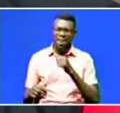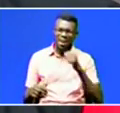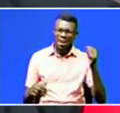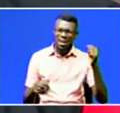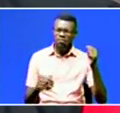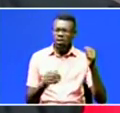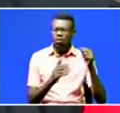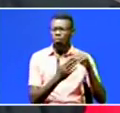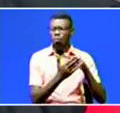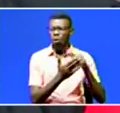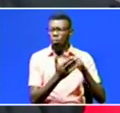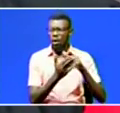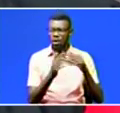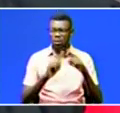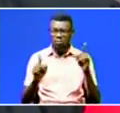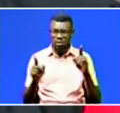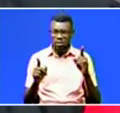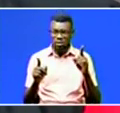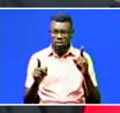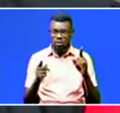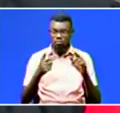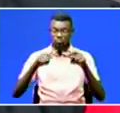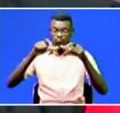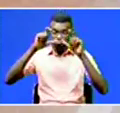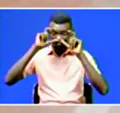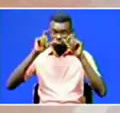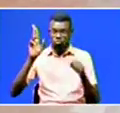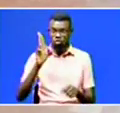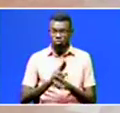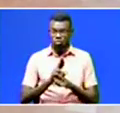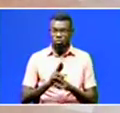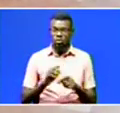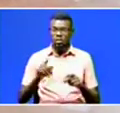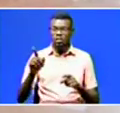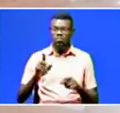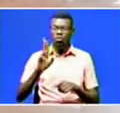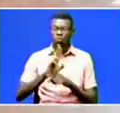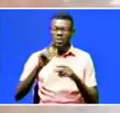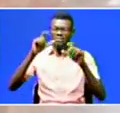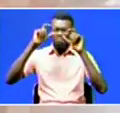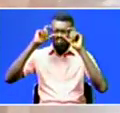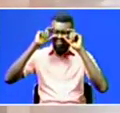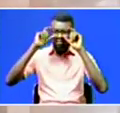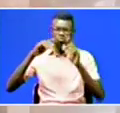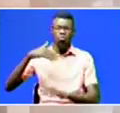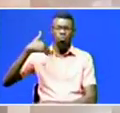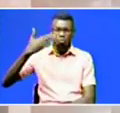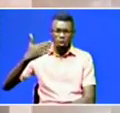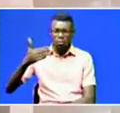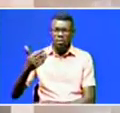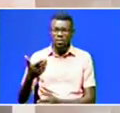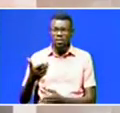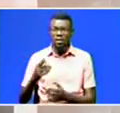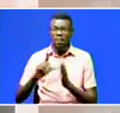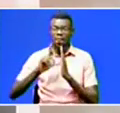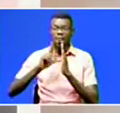they didn't give details. So of course I took spectacles like any other person. His dependency on lenses would increase by the years until